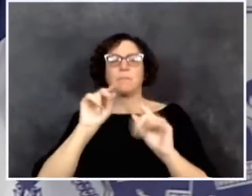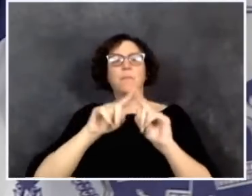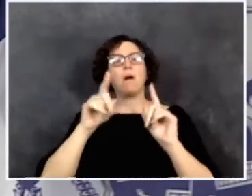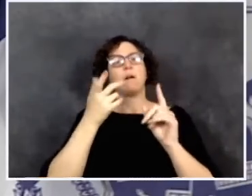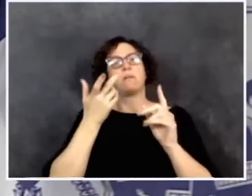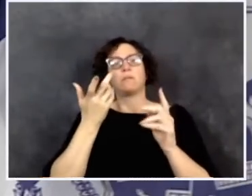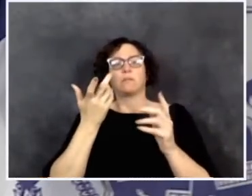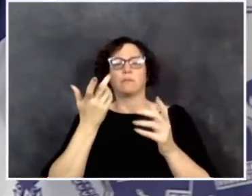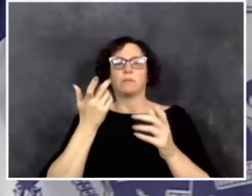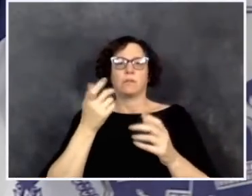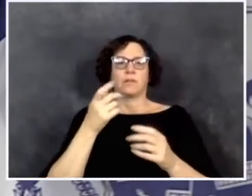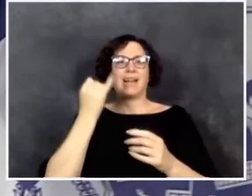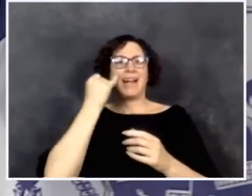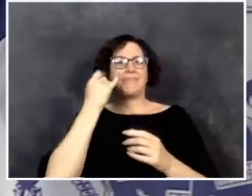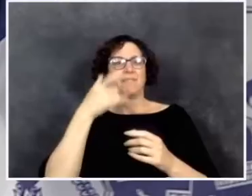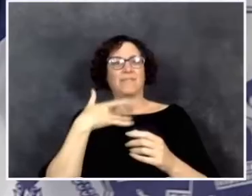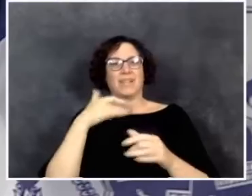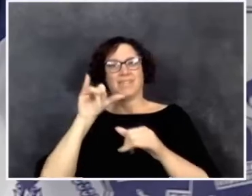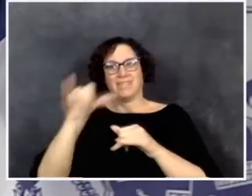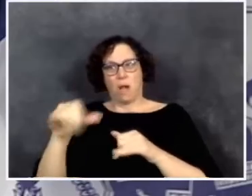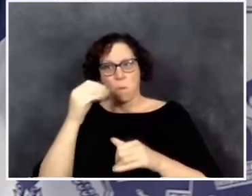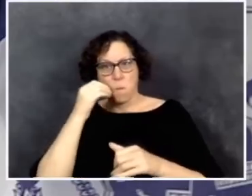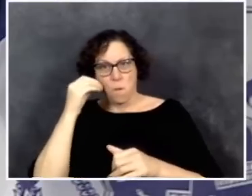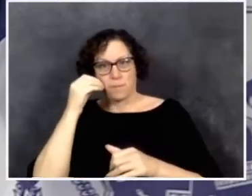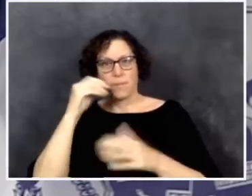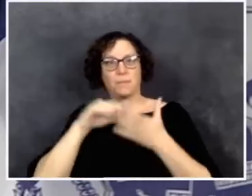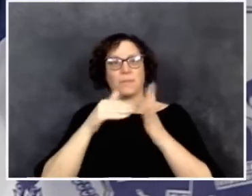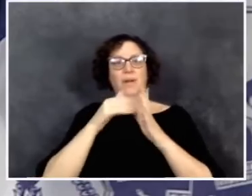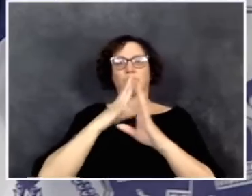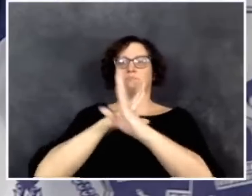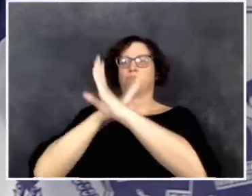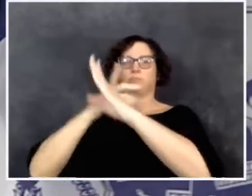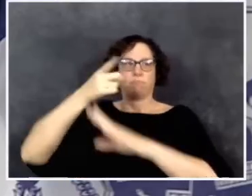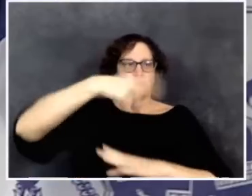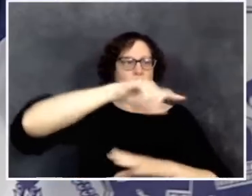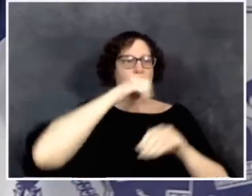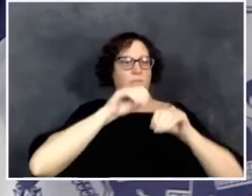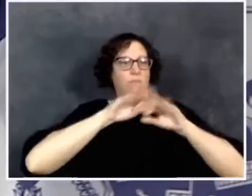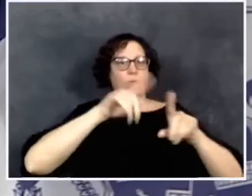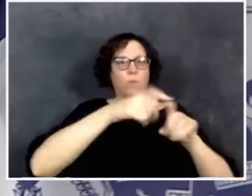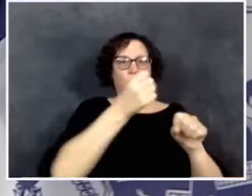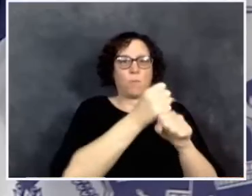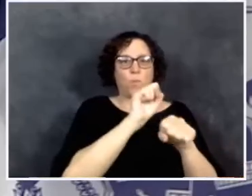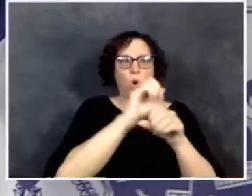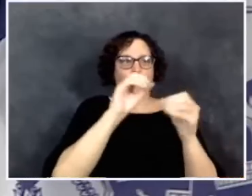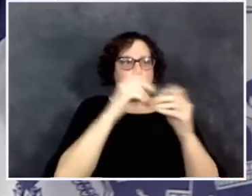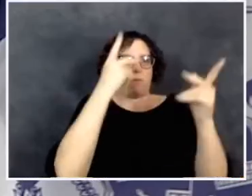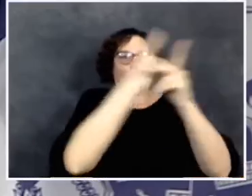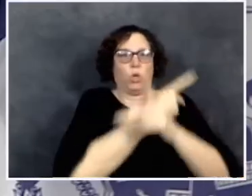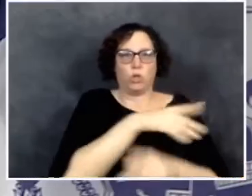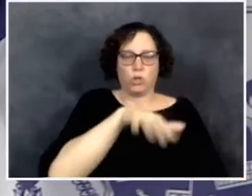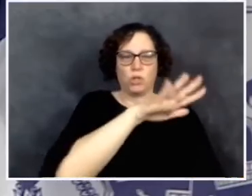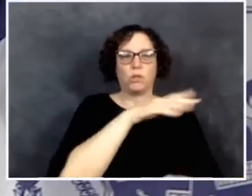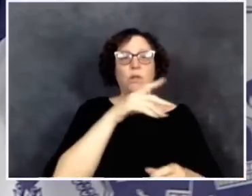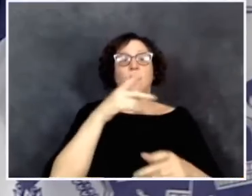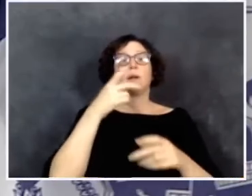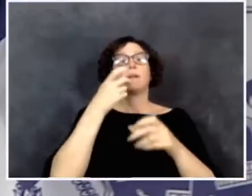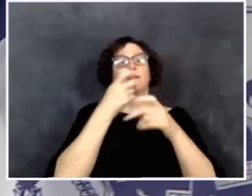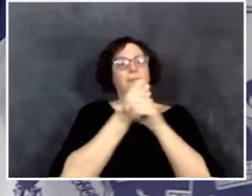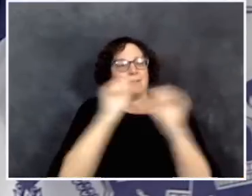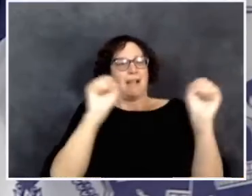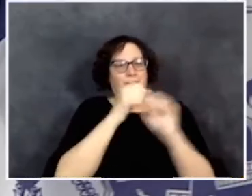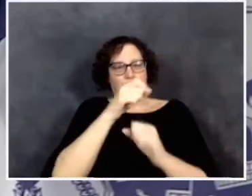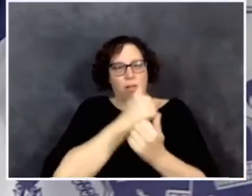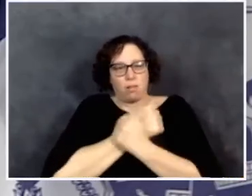responder, you're protecting the people you love. So it'll get harder now, but let's fight through it to the day we turn the